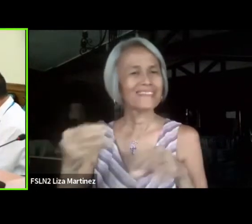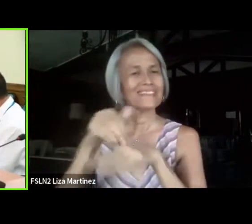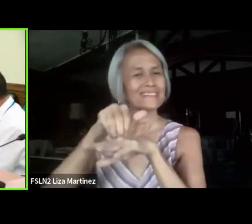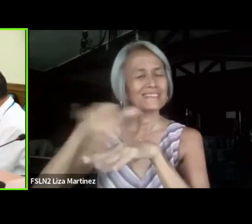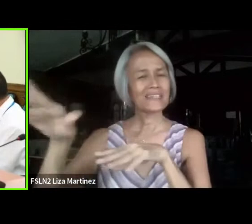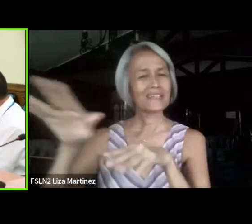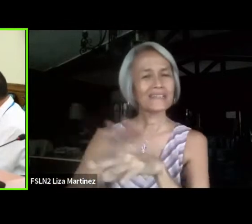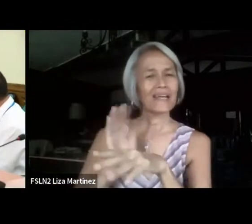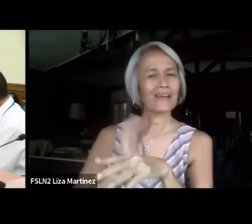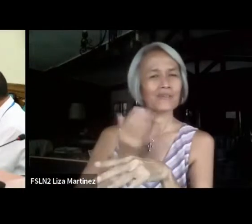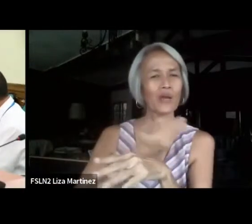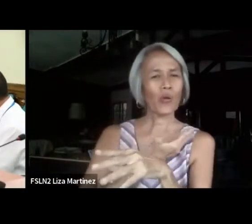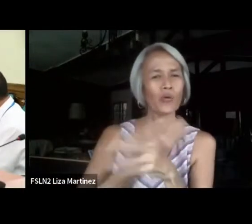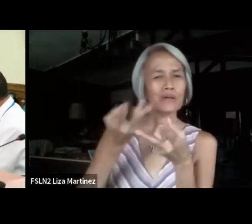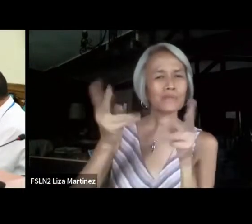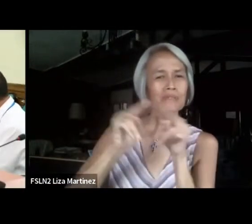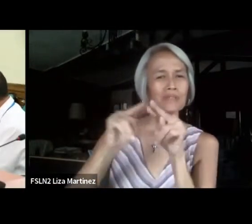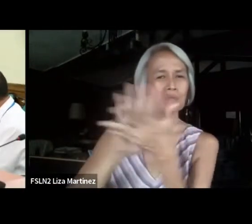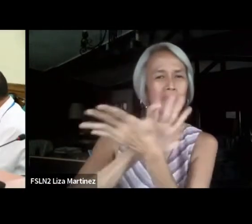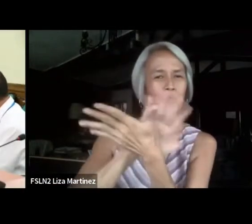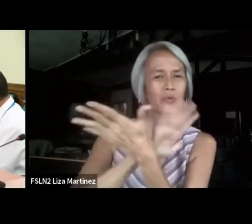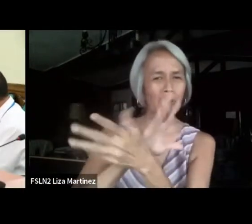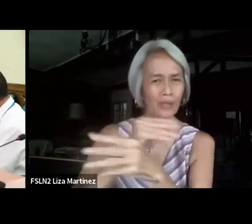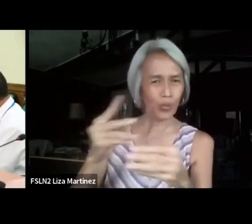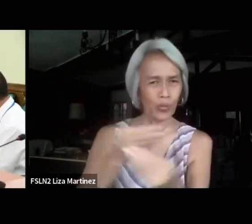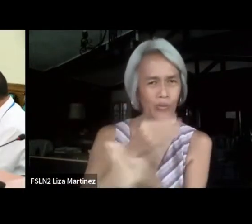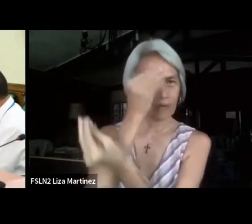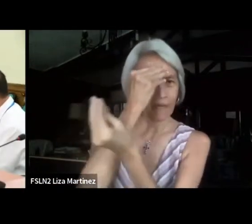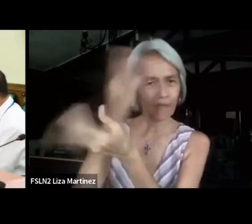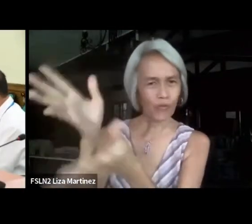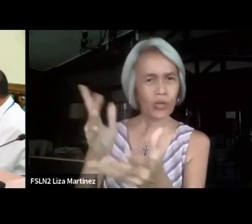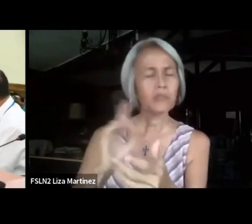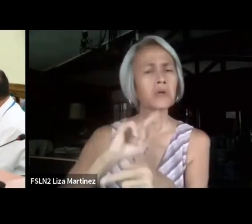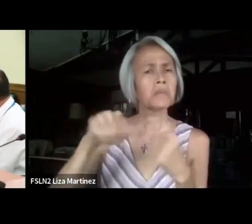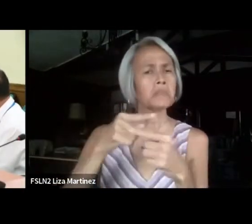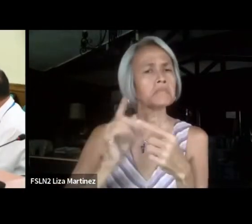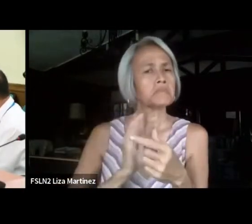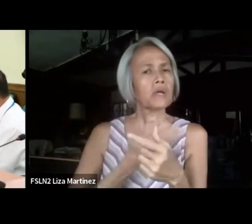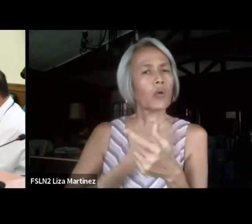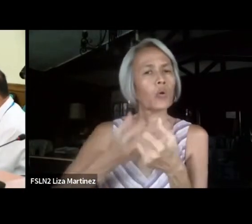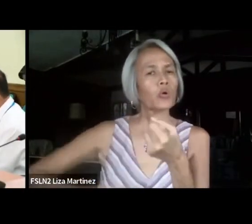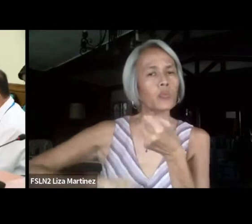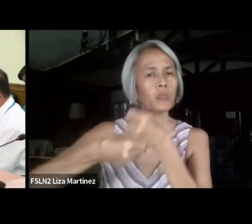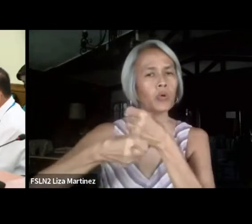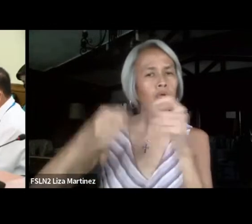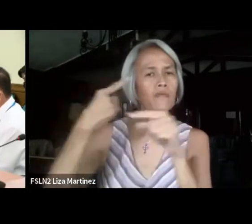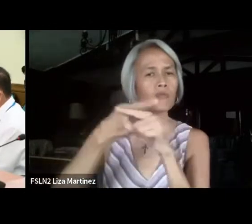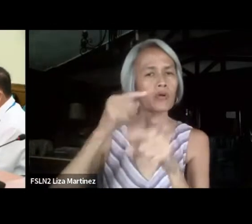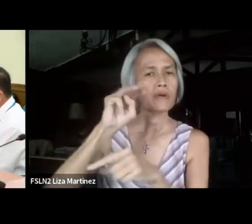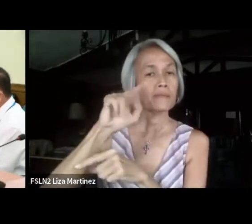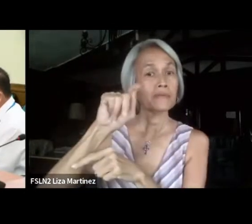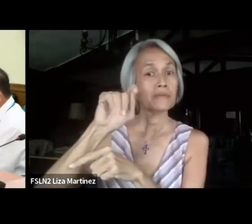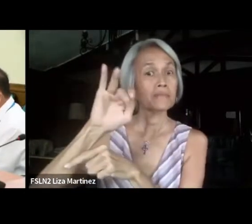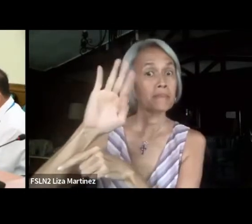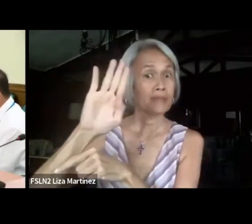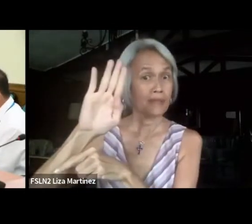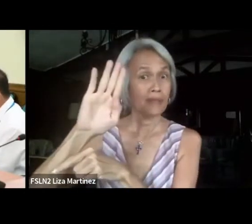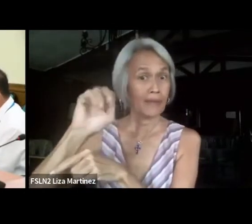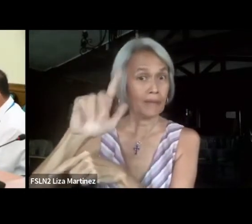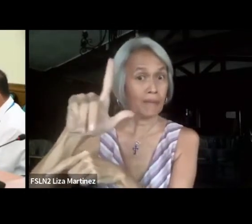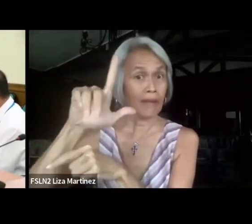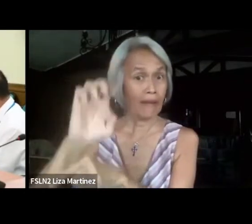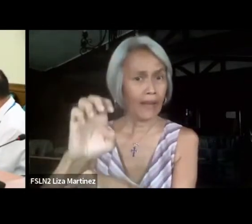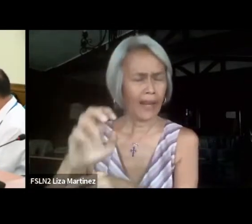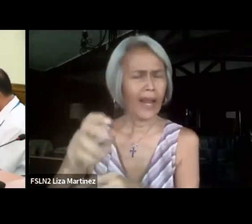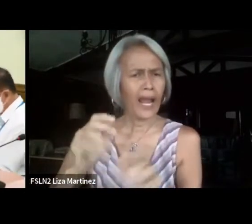like to reiterate our support for the implementation of MTD MLE, as we have seen how it has